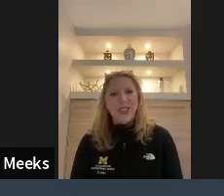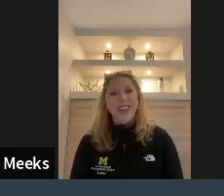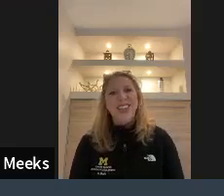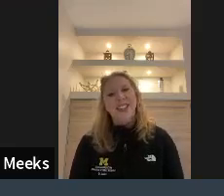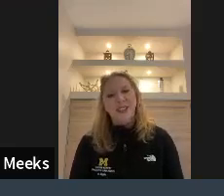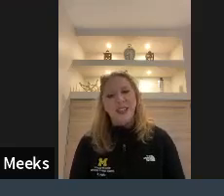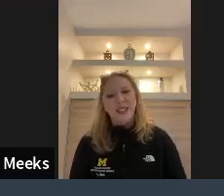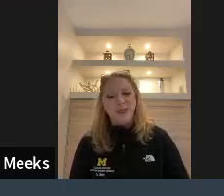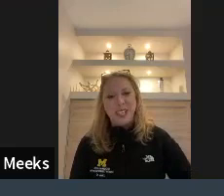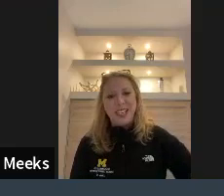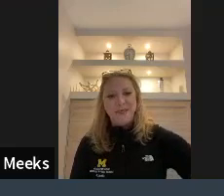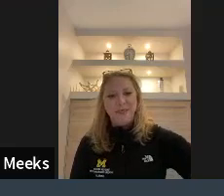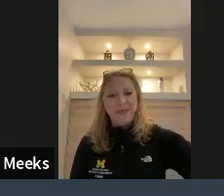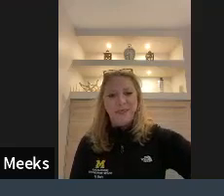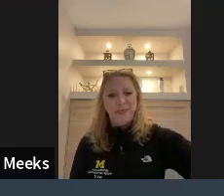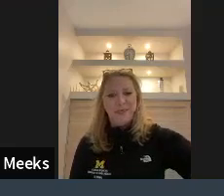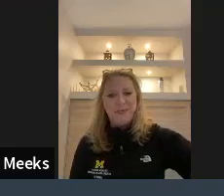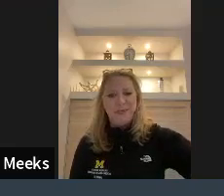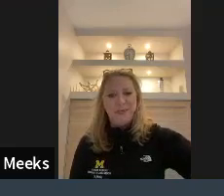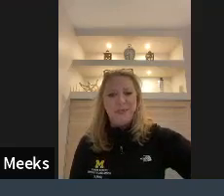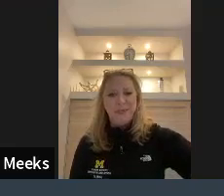this over to Dr. Chris Moreland.